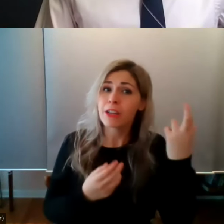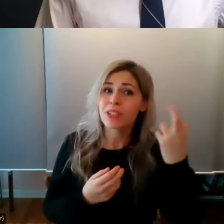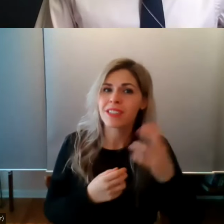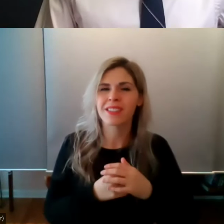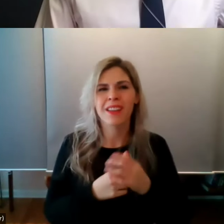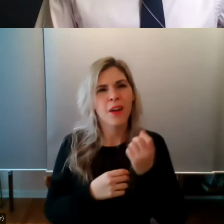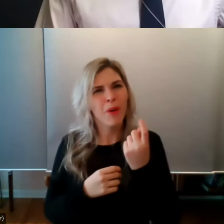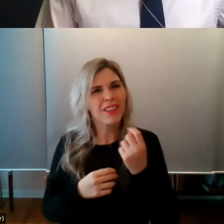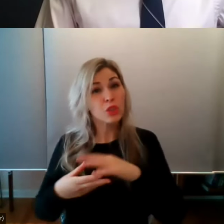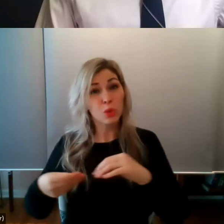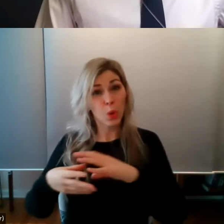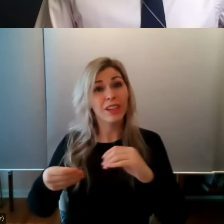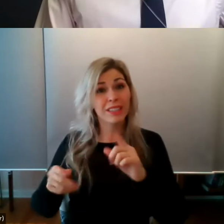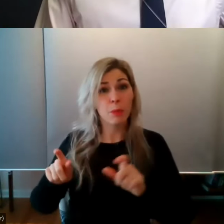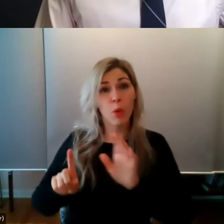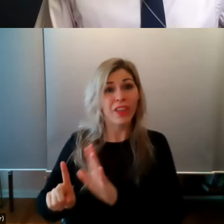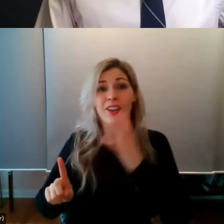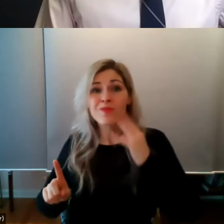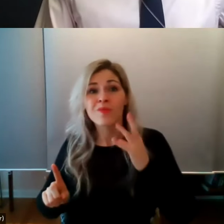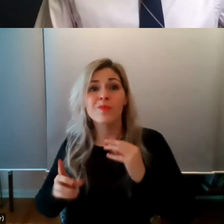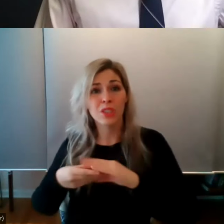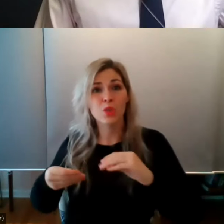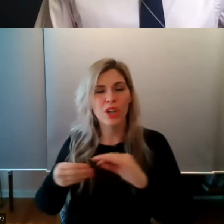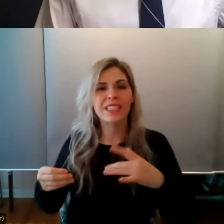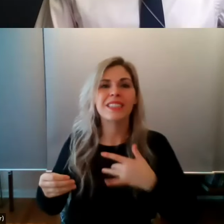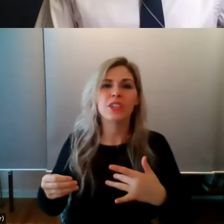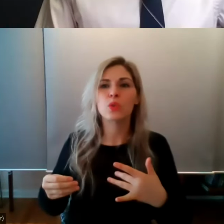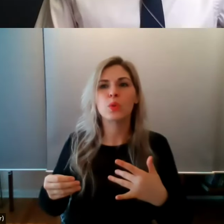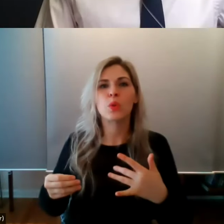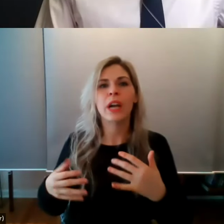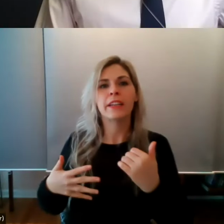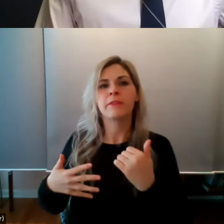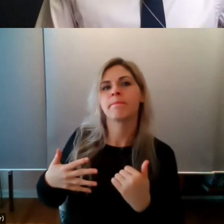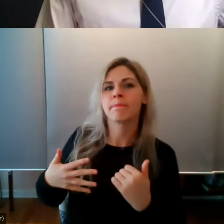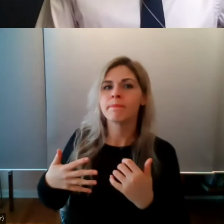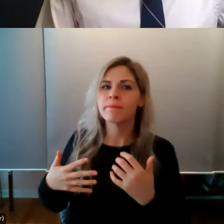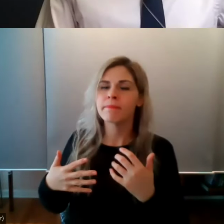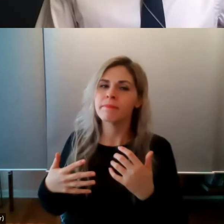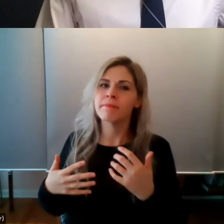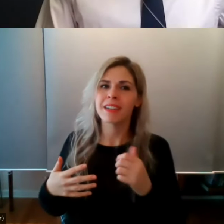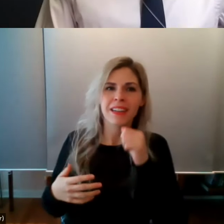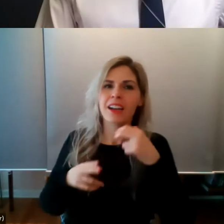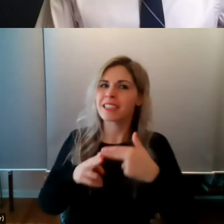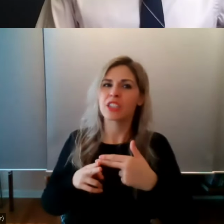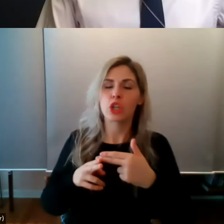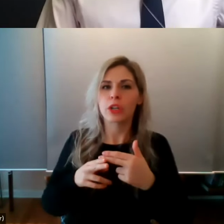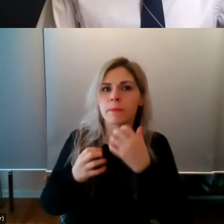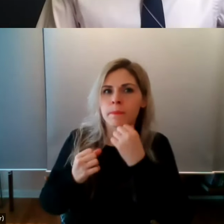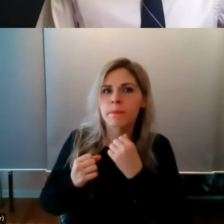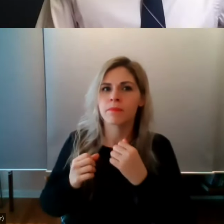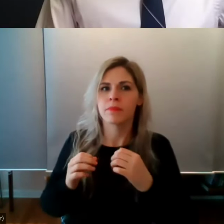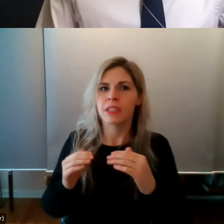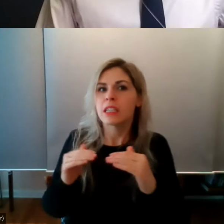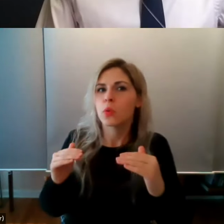stories tend to hold a different and perhaps lesser weight. But I think it would have been